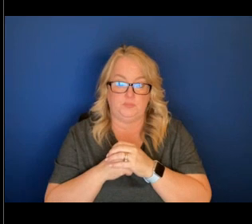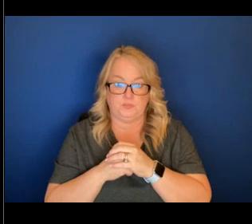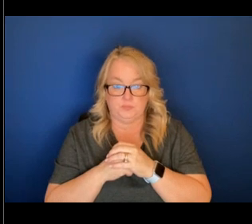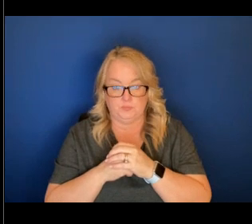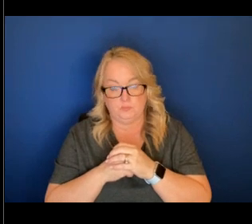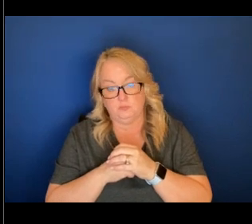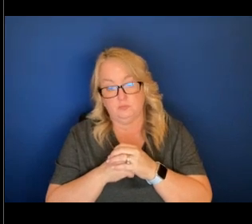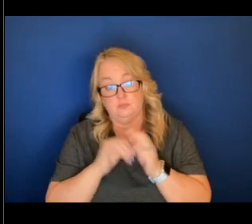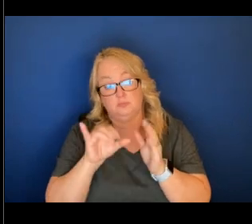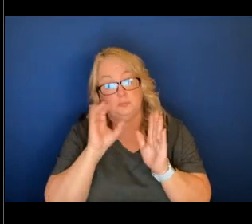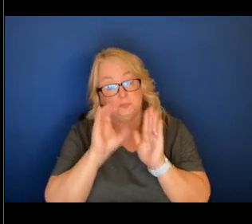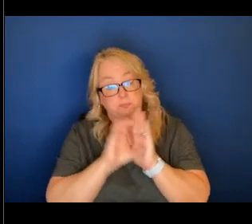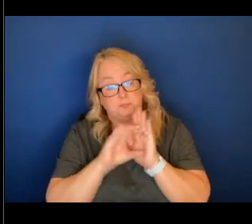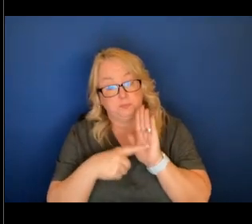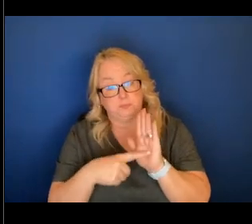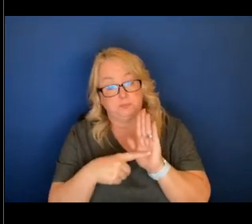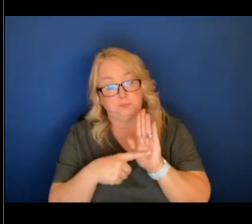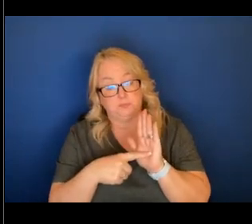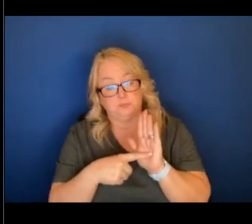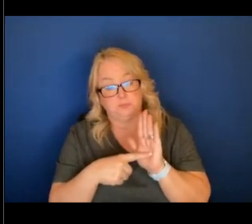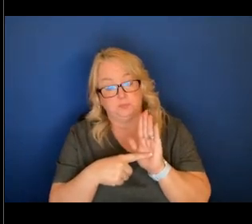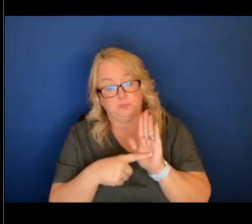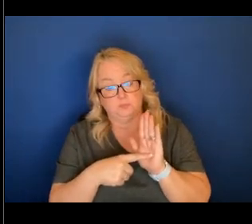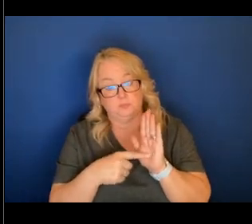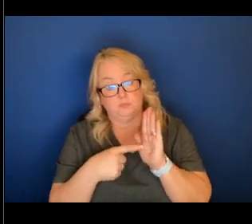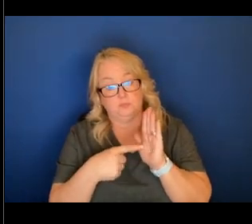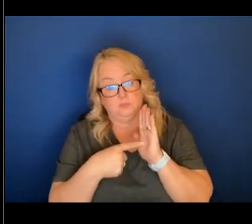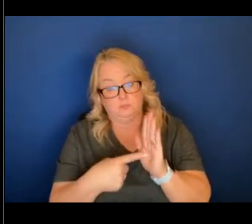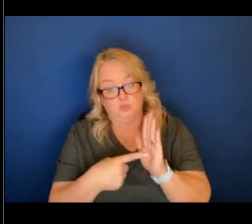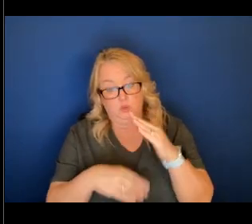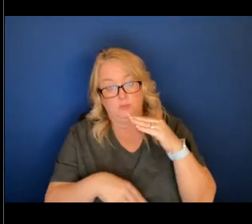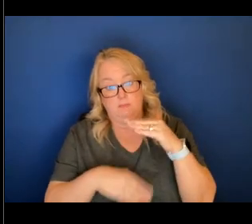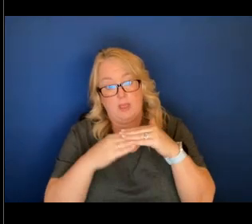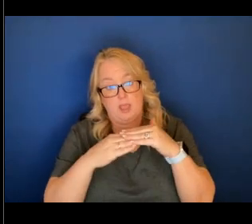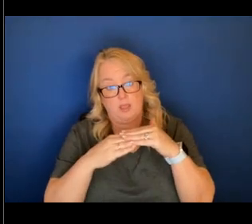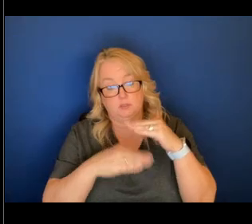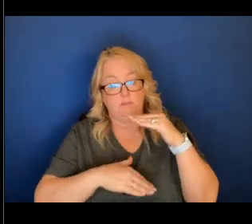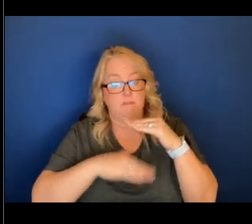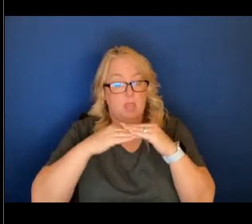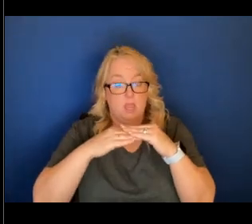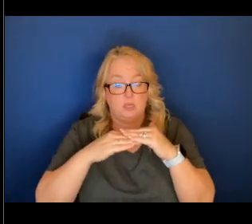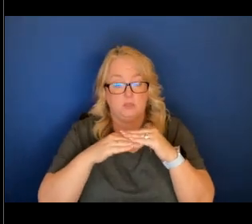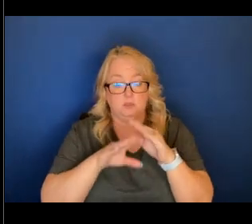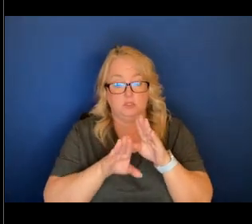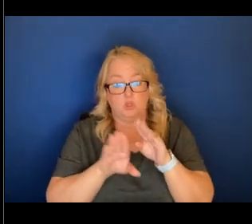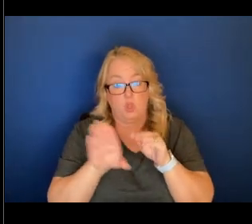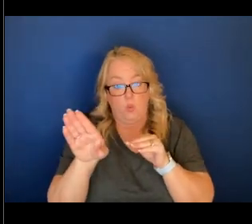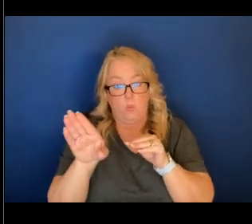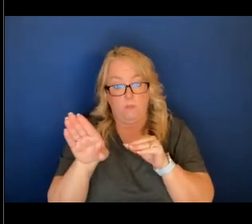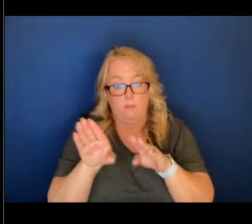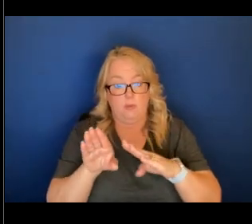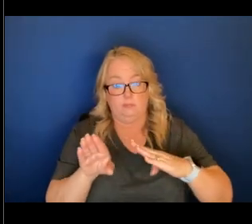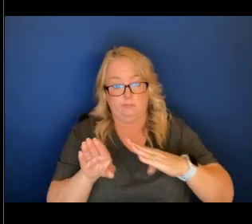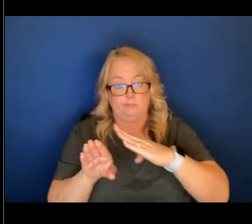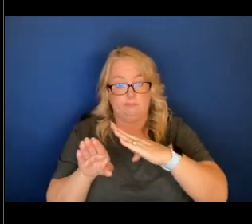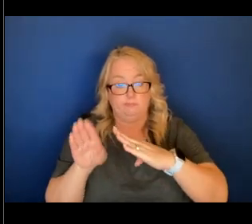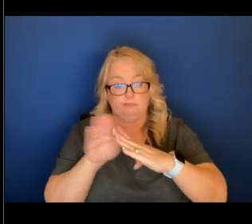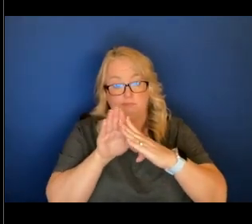The illustration shows the maximum sloped condition for